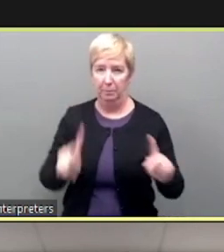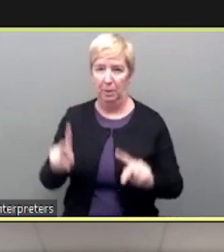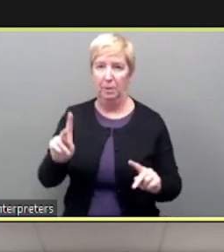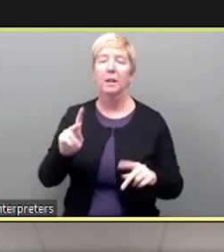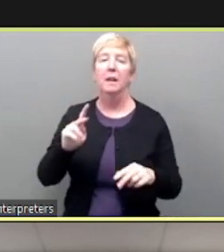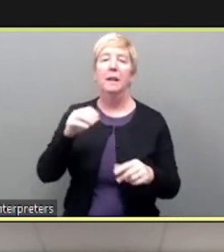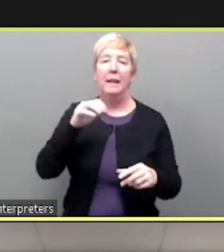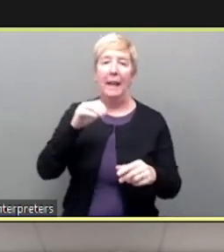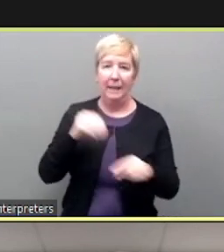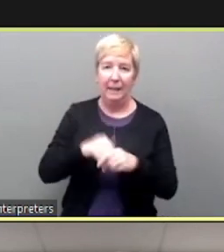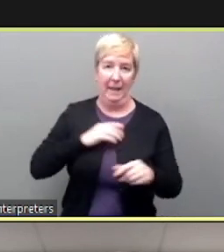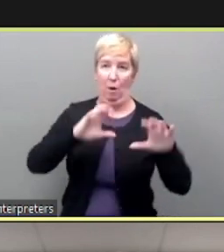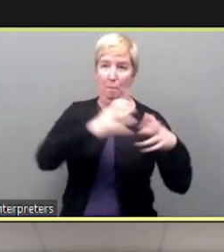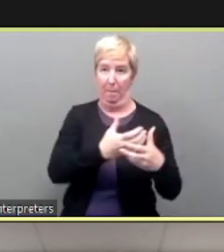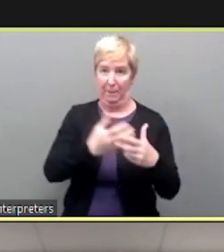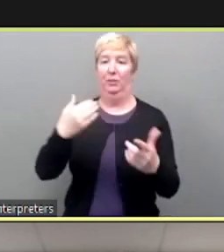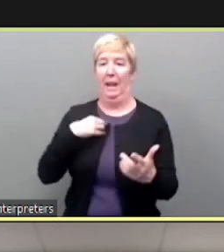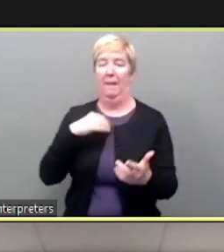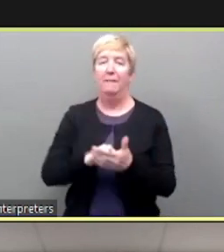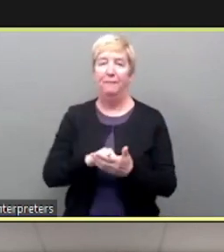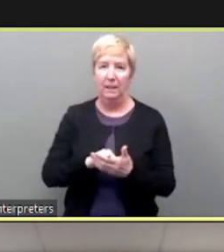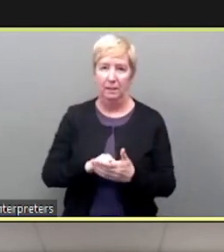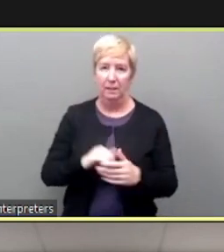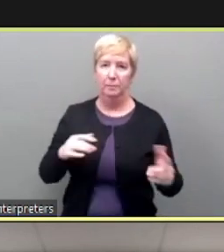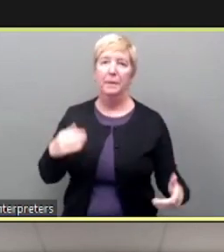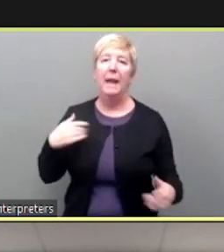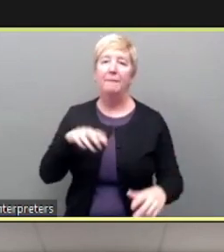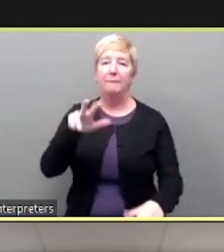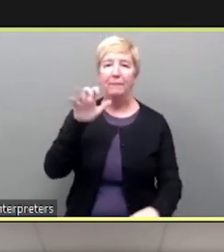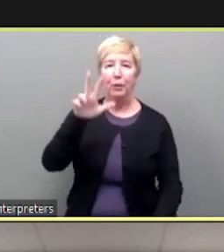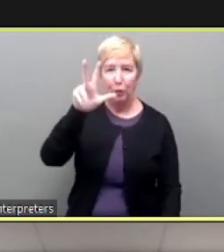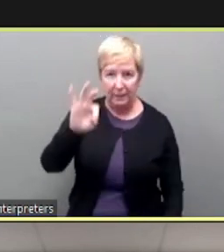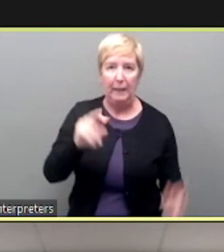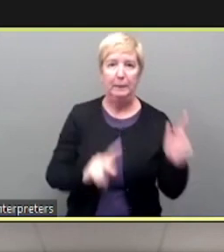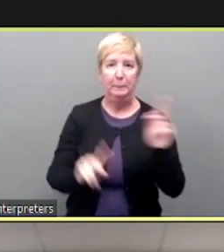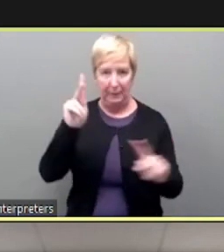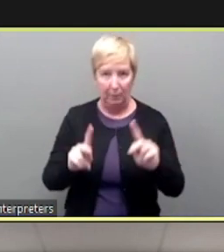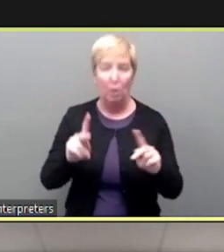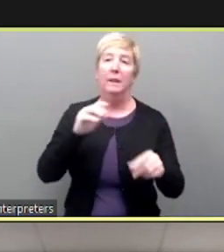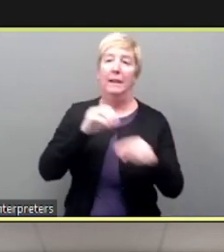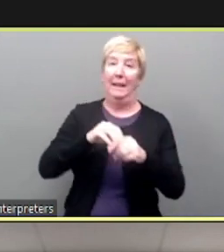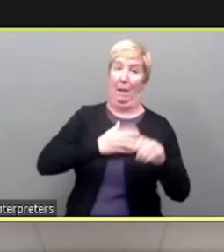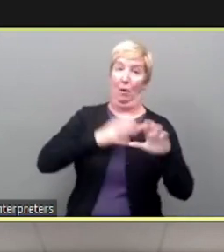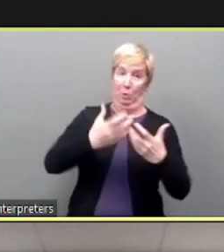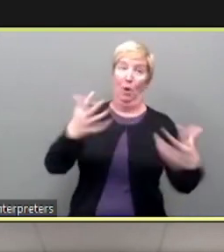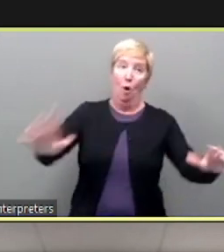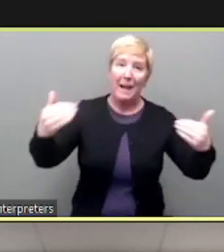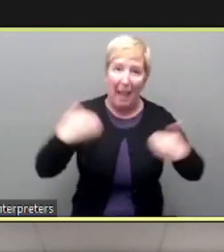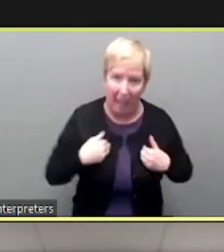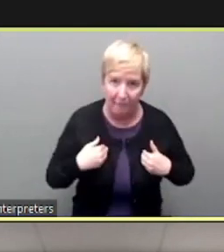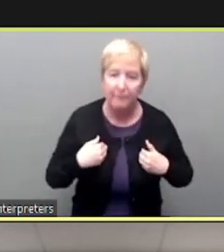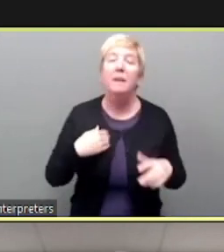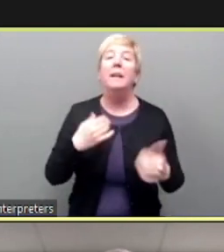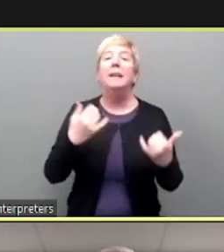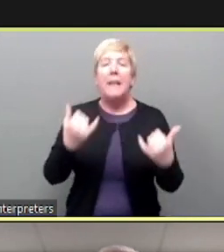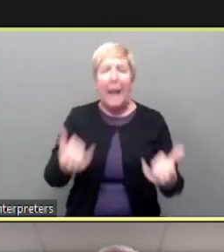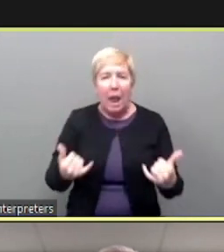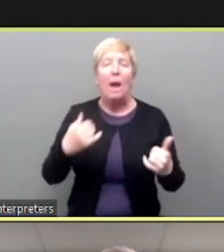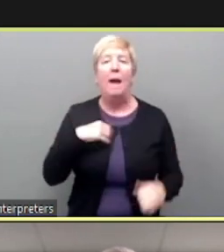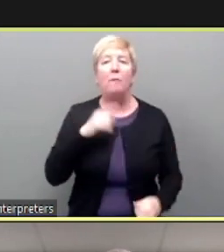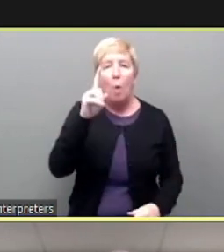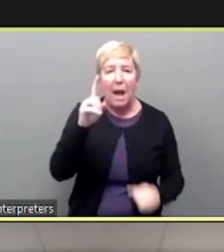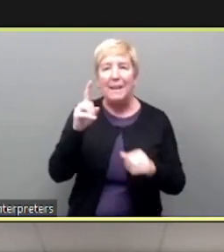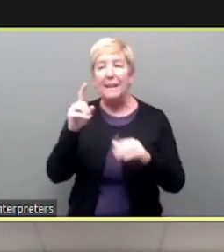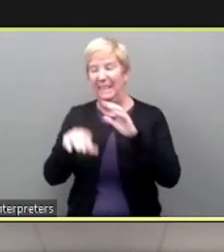had since January of last year. You can see the total number of hospitalizations, and about 1 out of